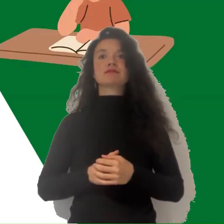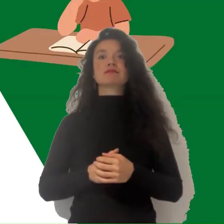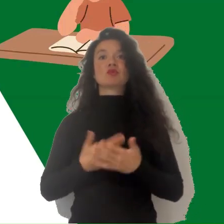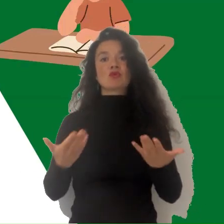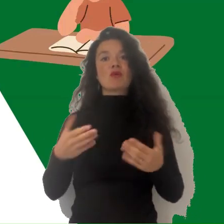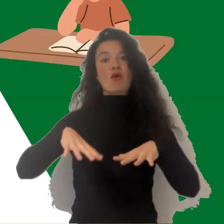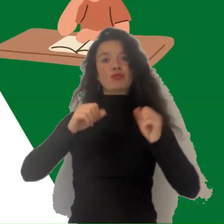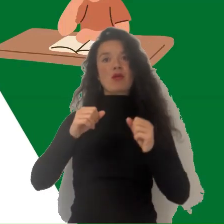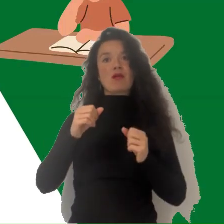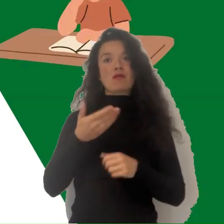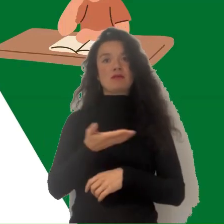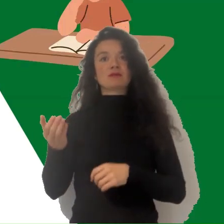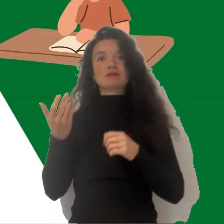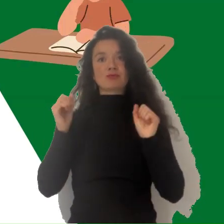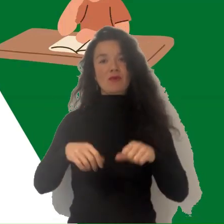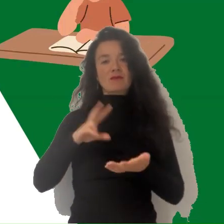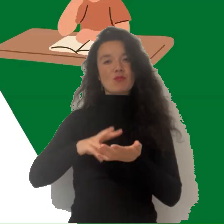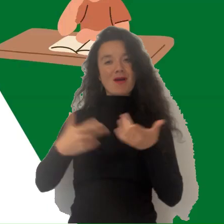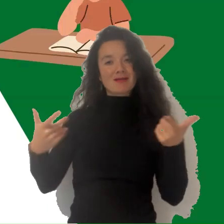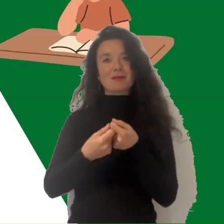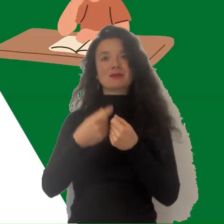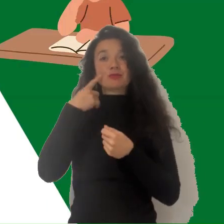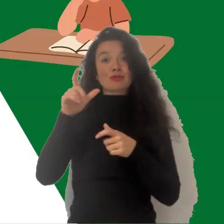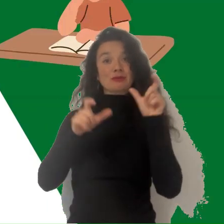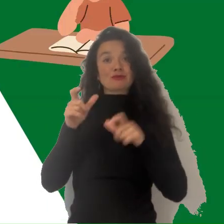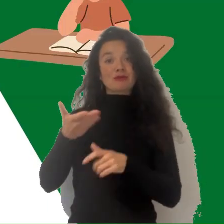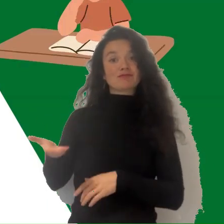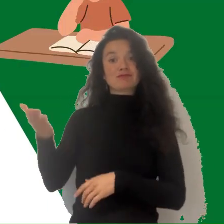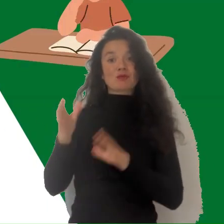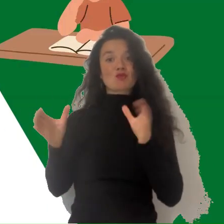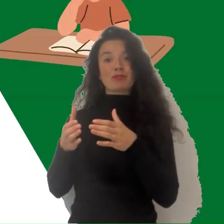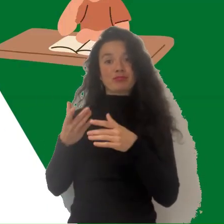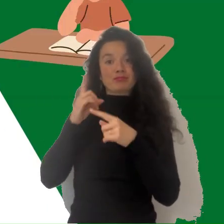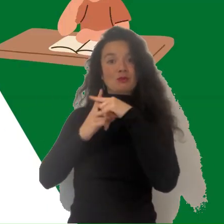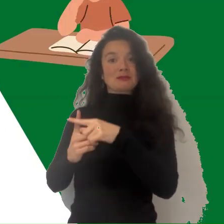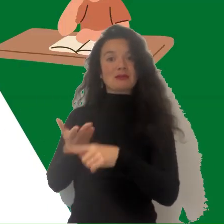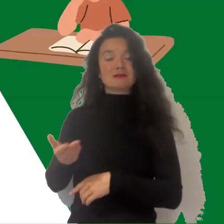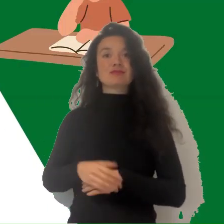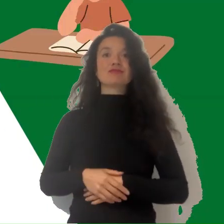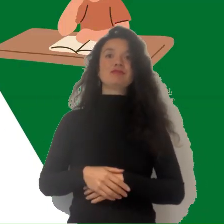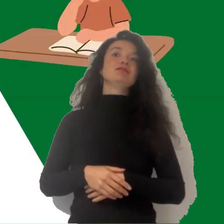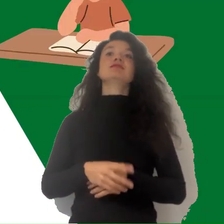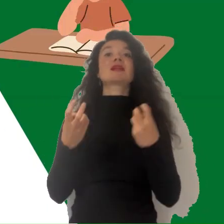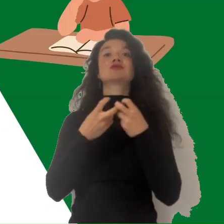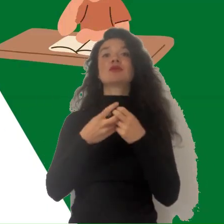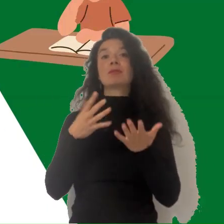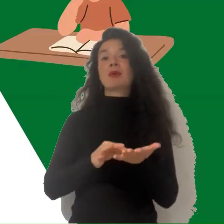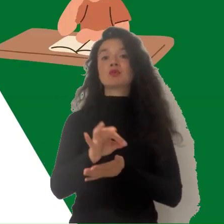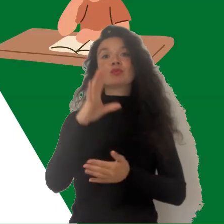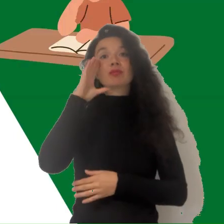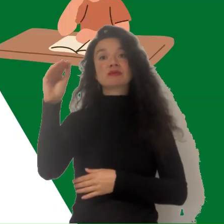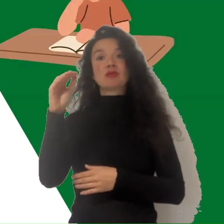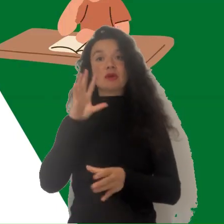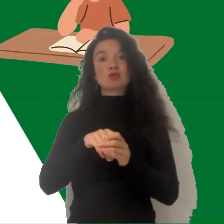on such recycling company, becoming an eco-tourist guide